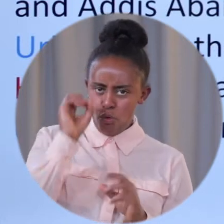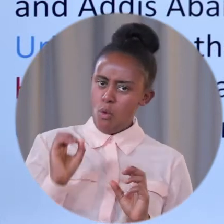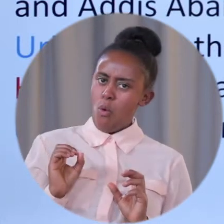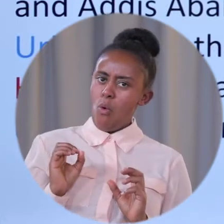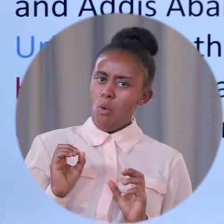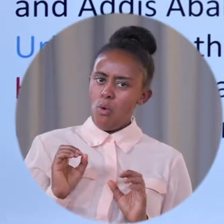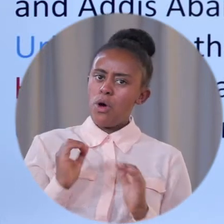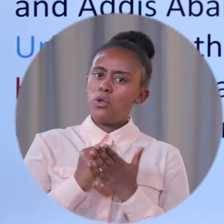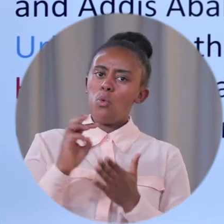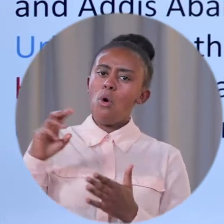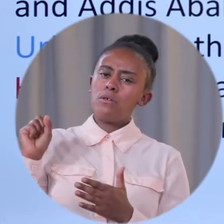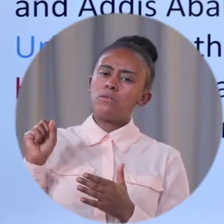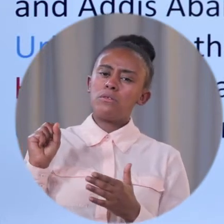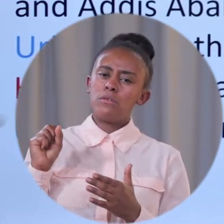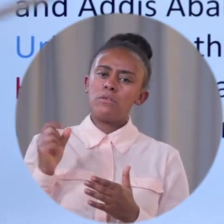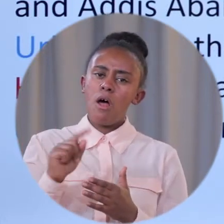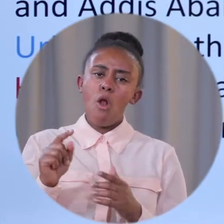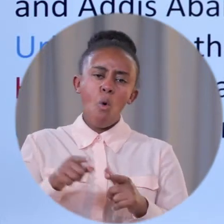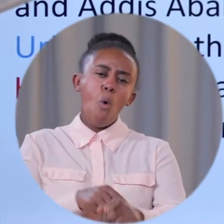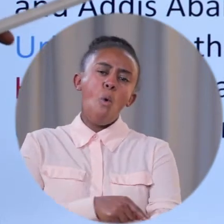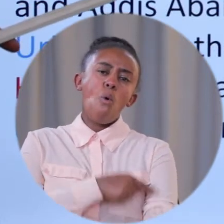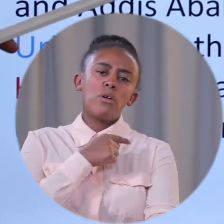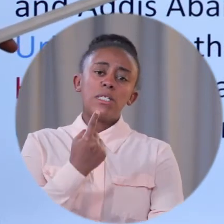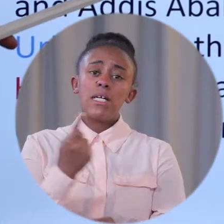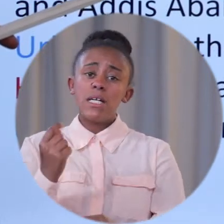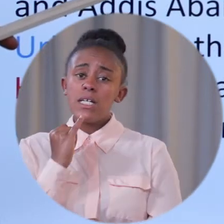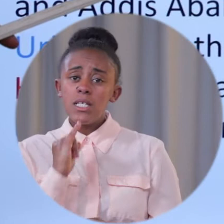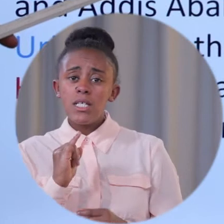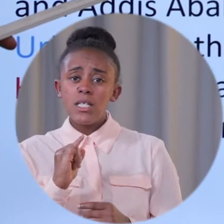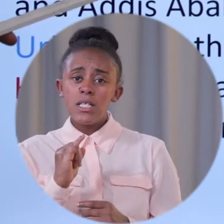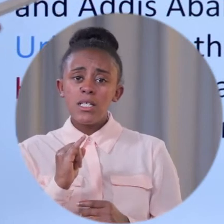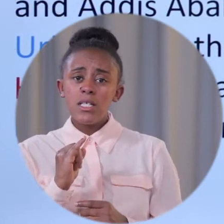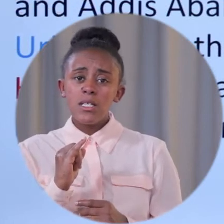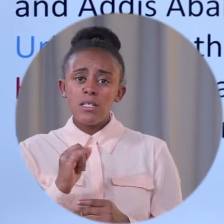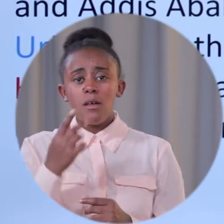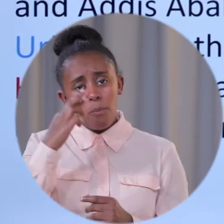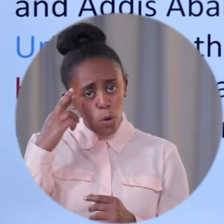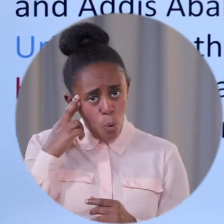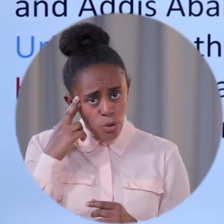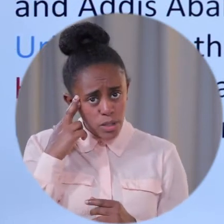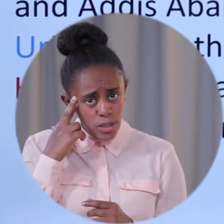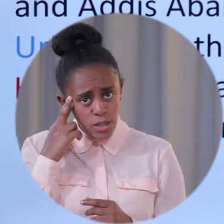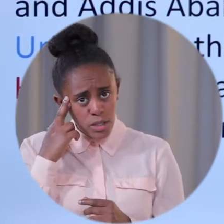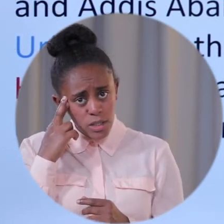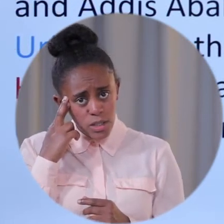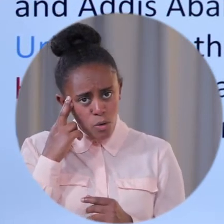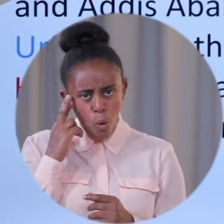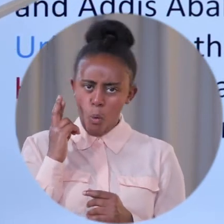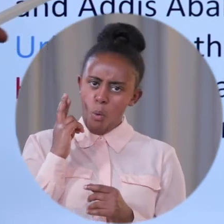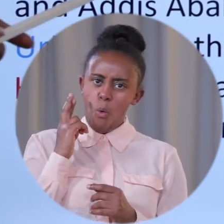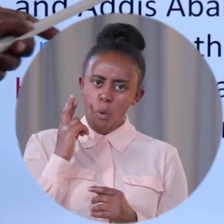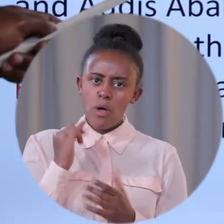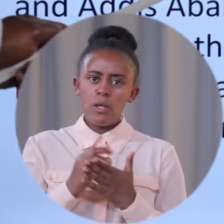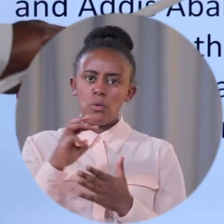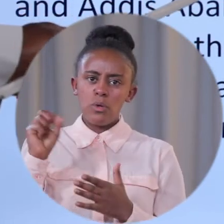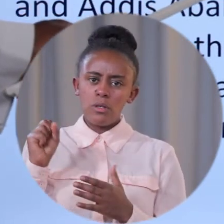it was the longest because there is the over here. Because it